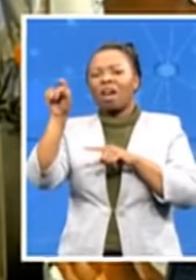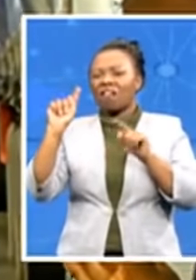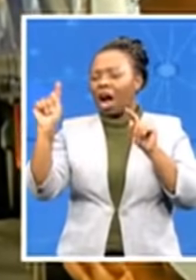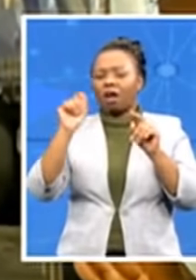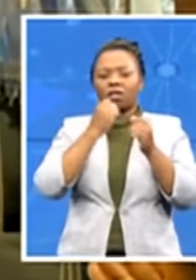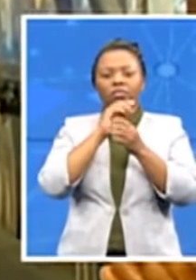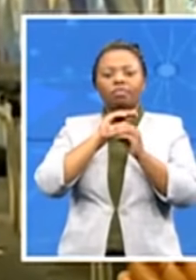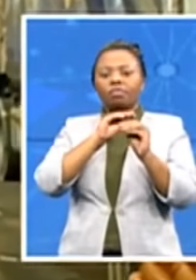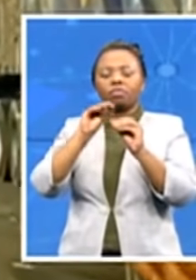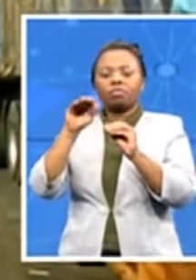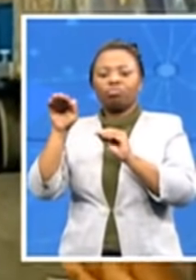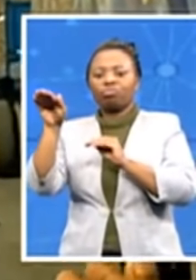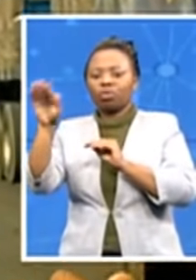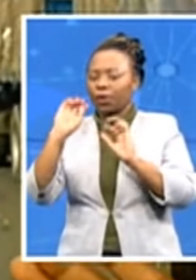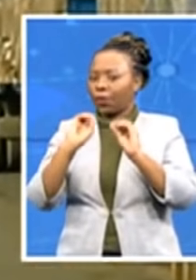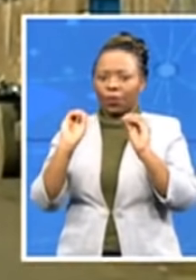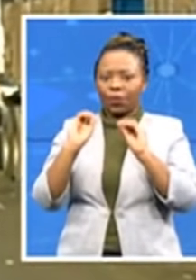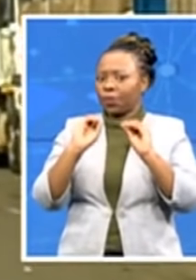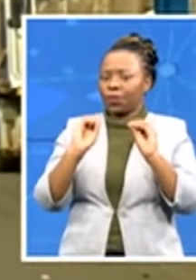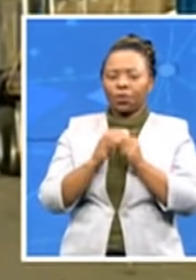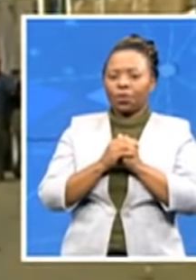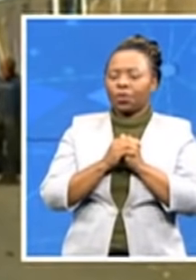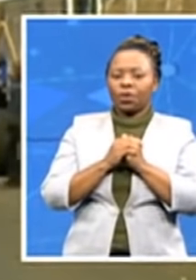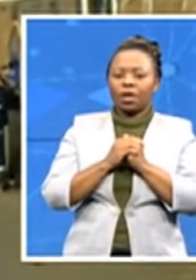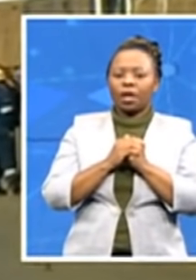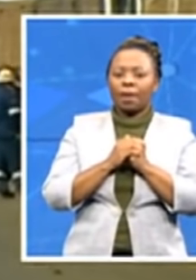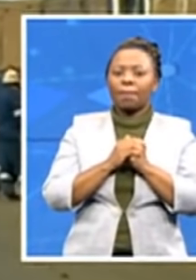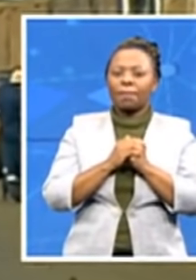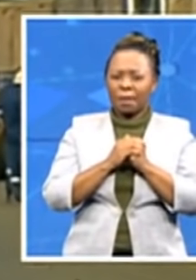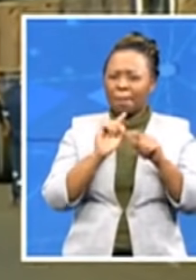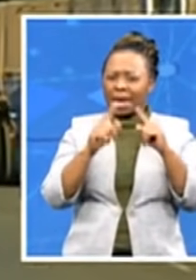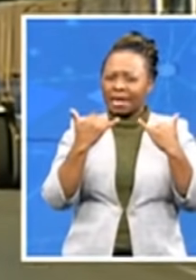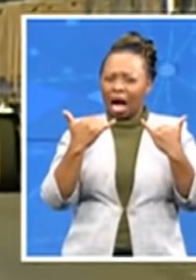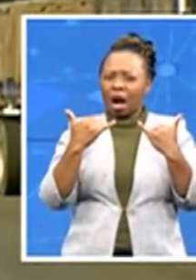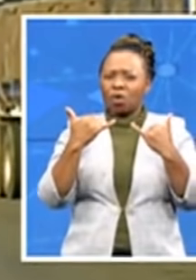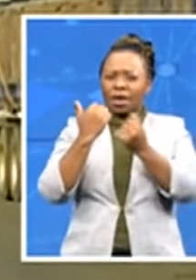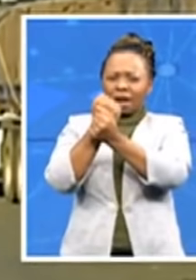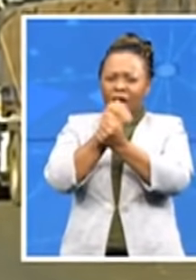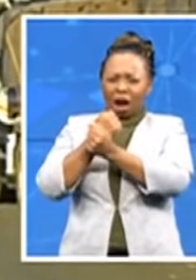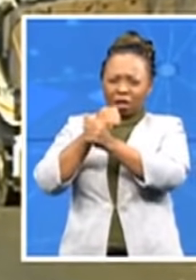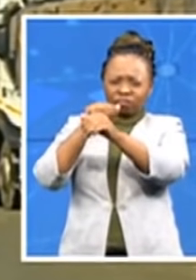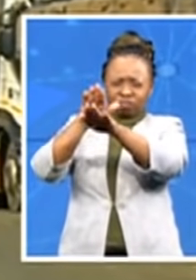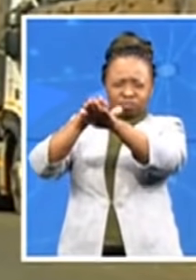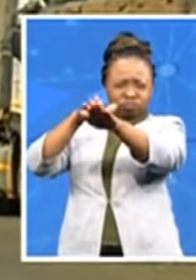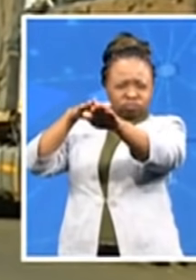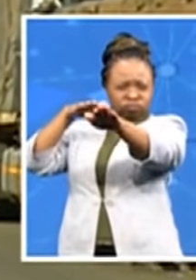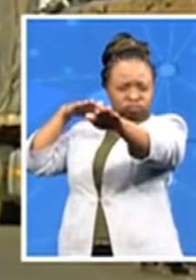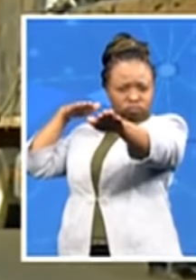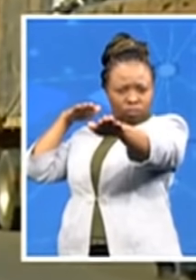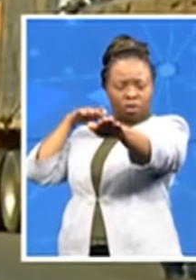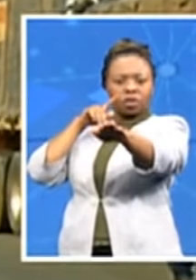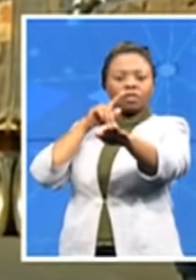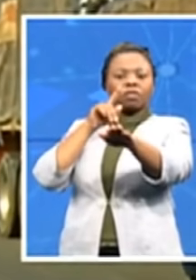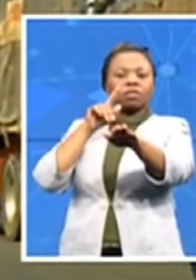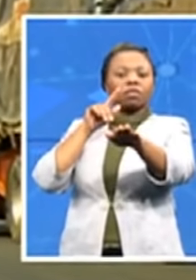there's a queue of trucks waiting to cross over to Zimbabwe. This is a gridlock that is backed